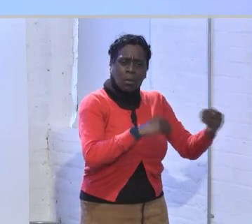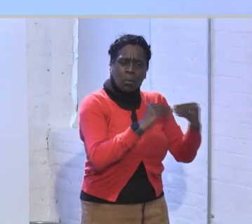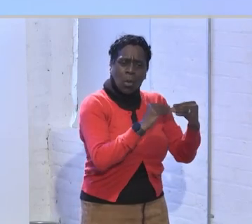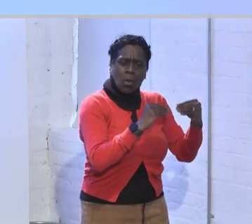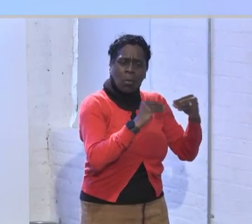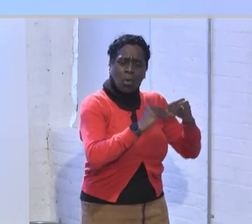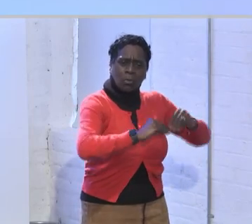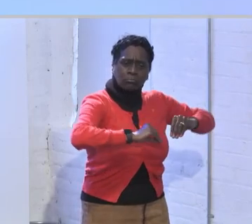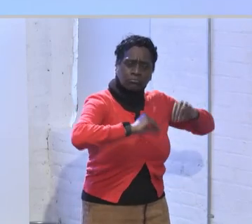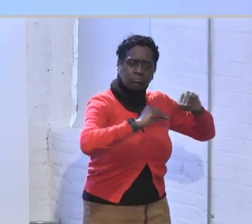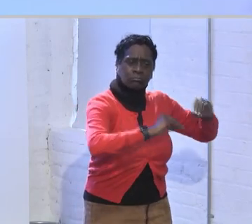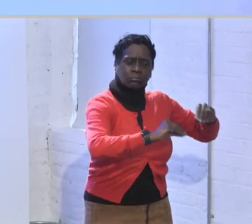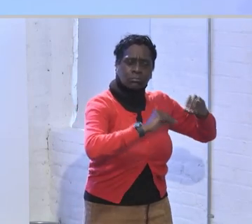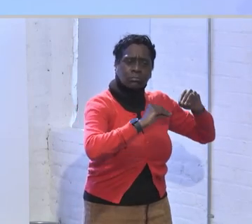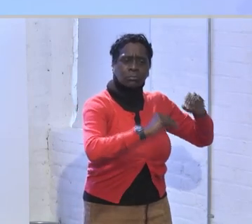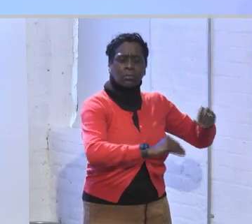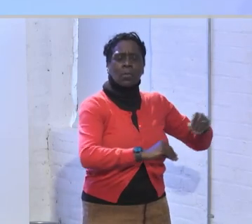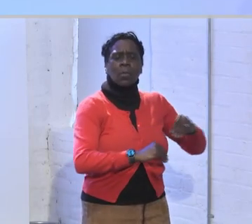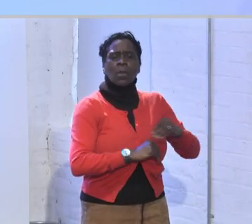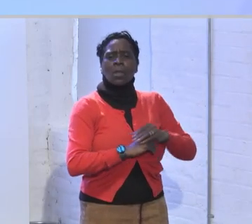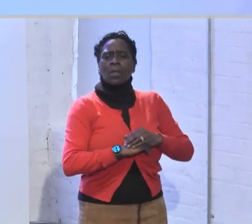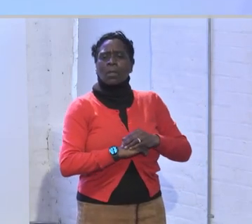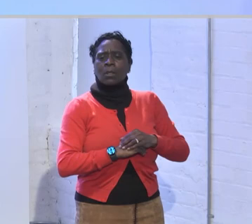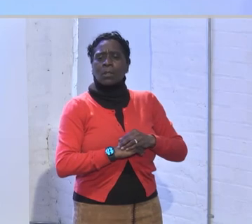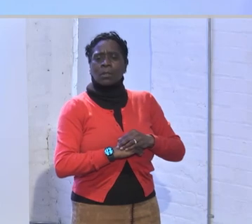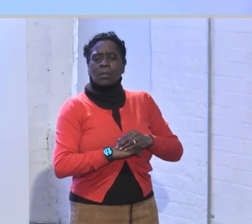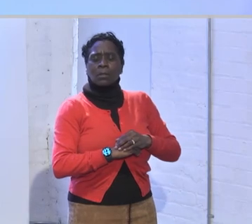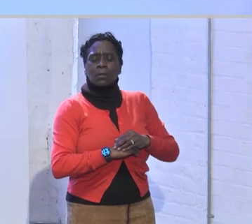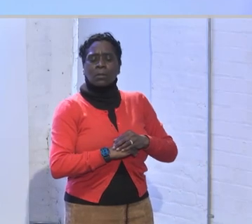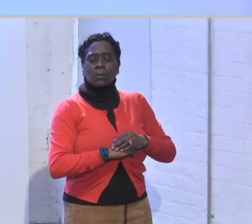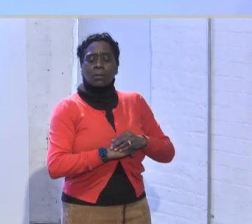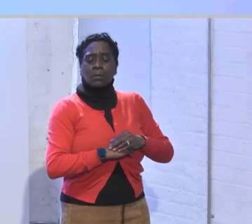on to say